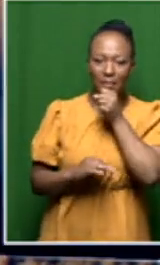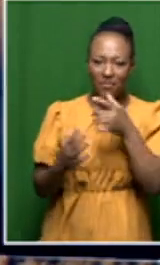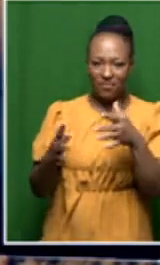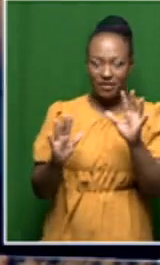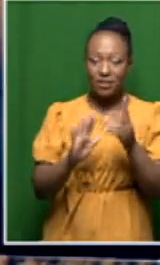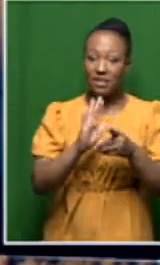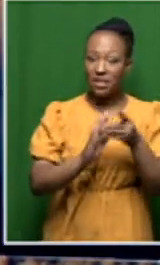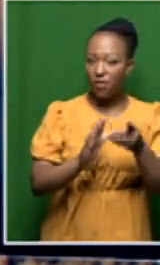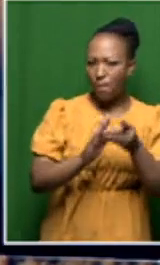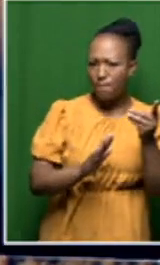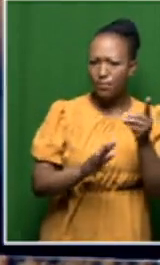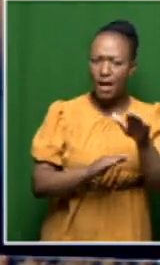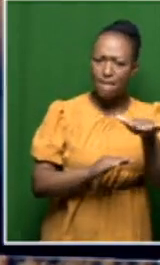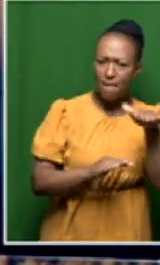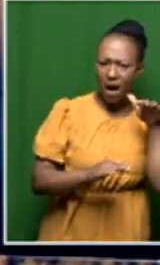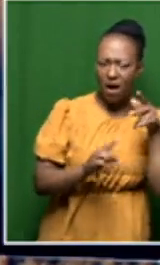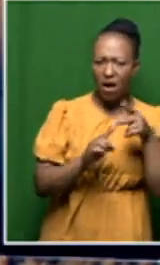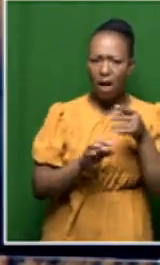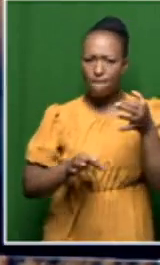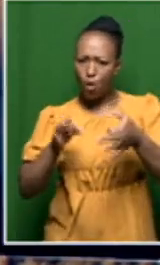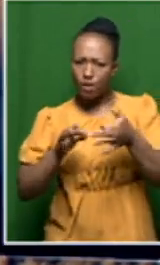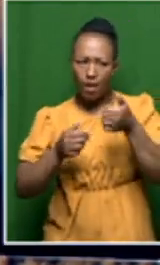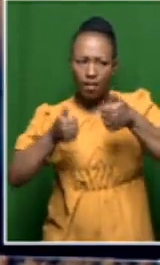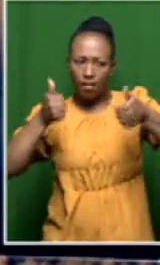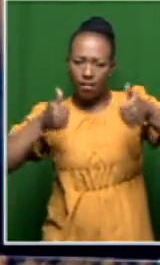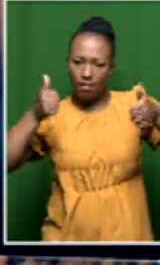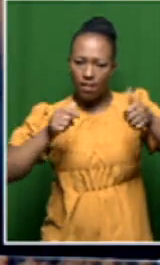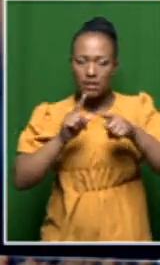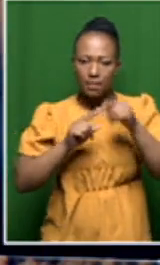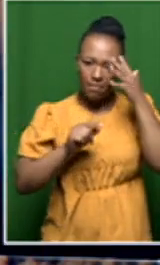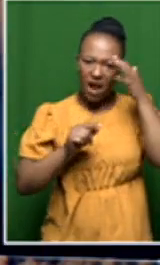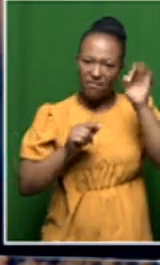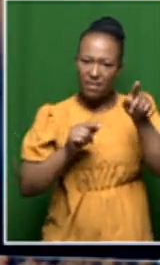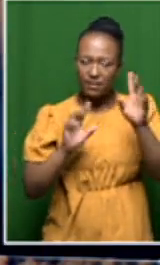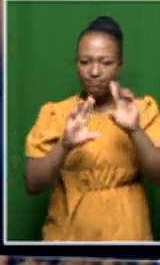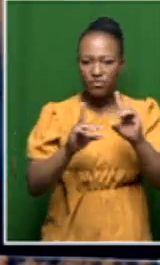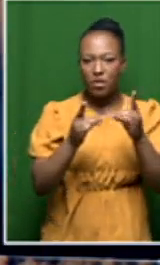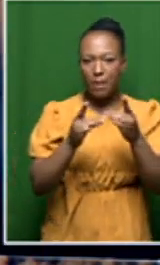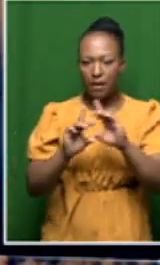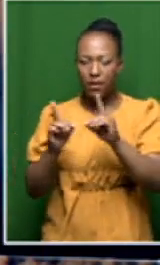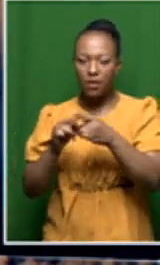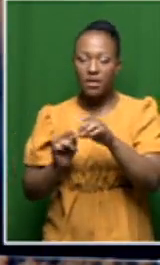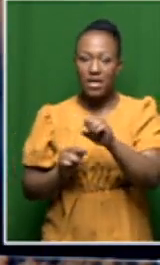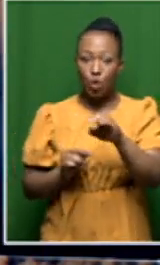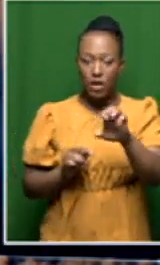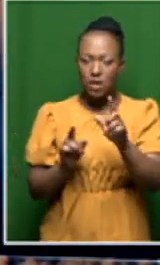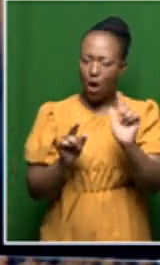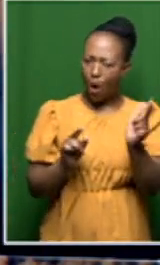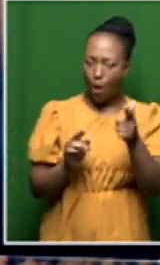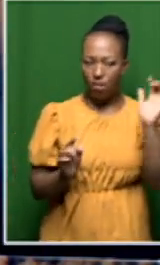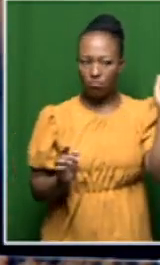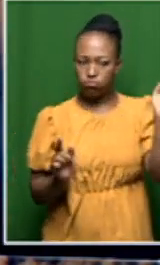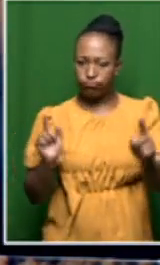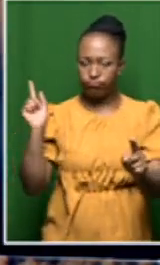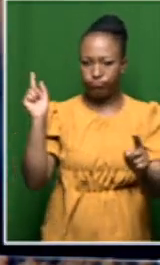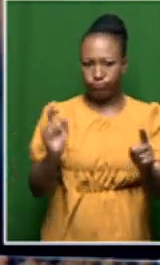development sector, the banking sector, political heads, and of course various government departments and state-owned entities under one roof to